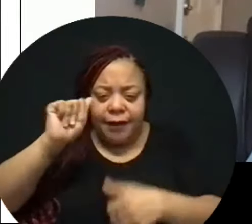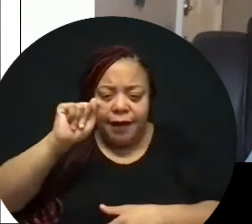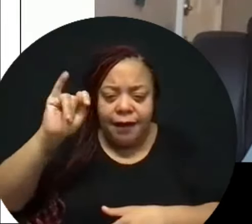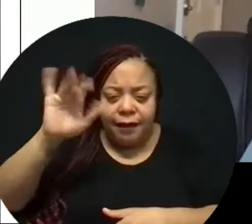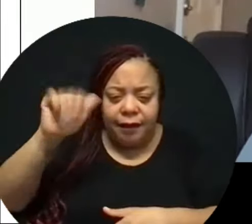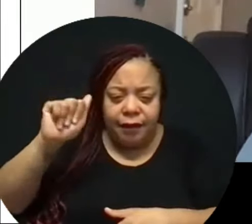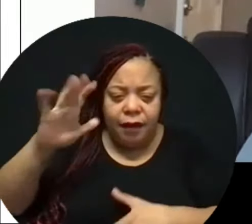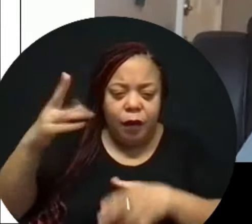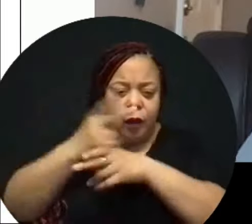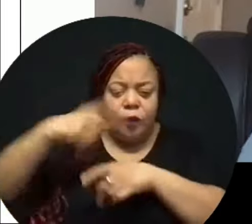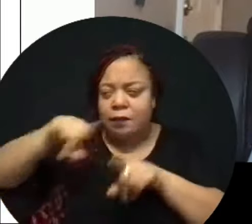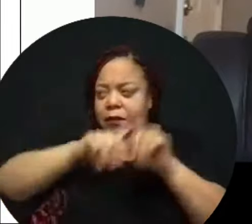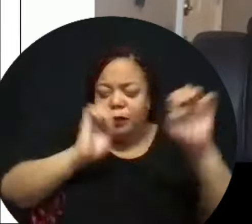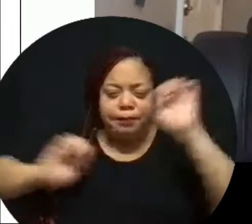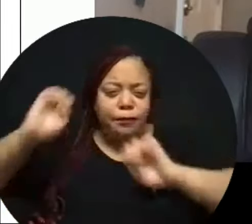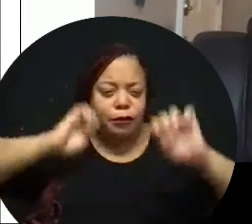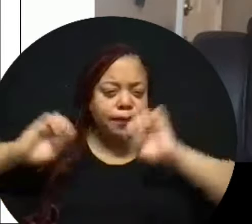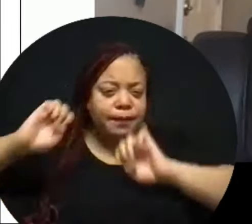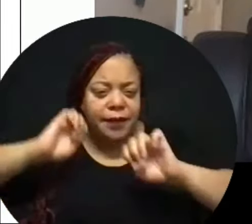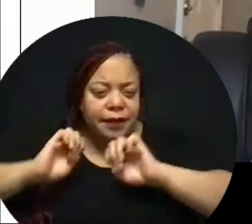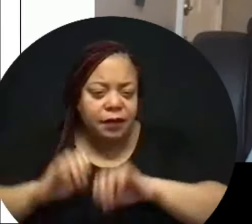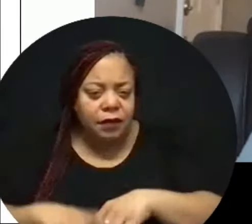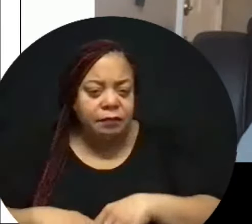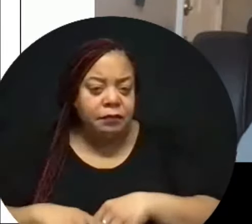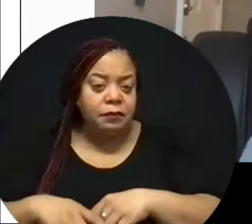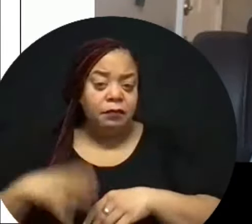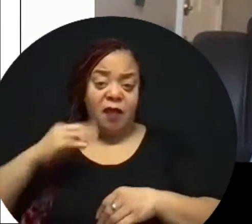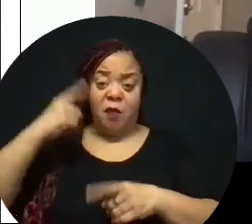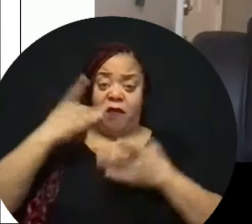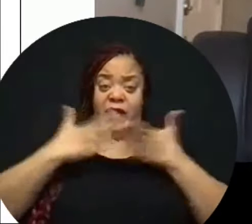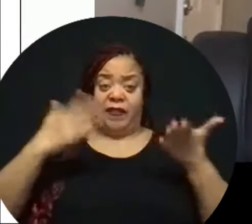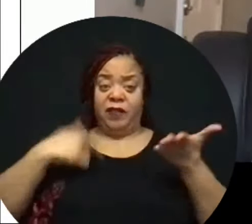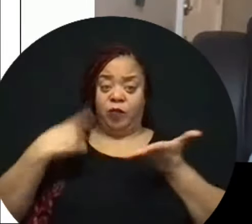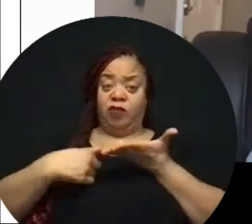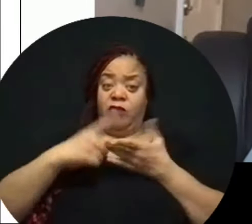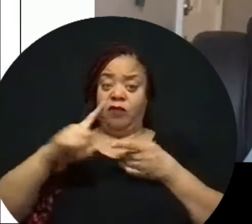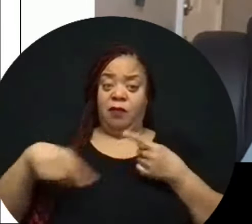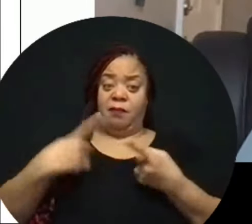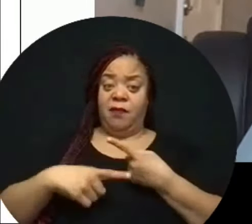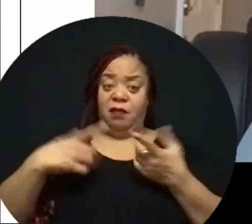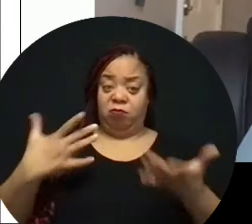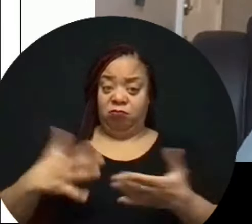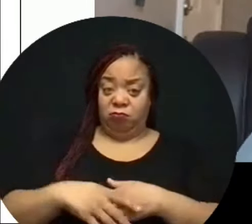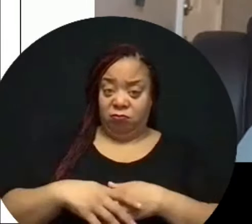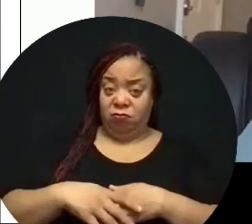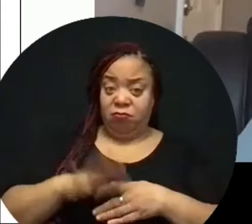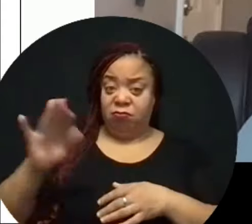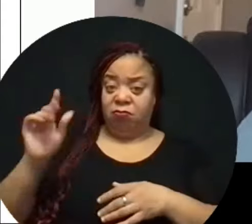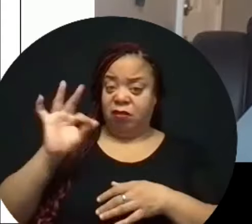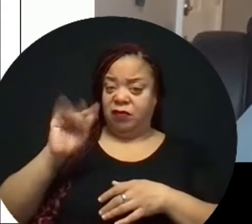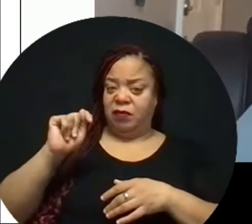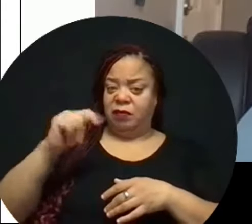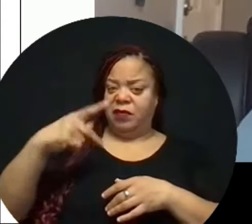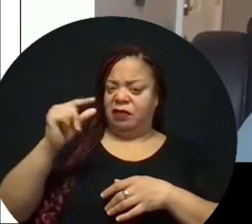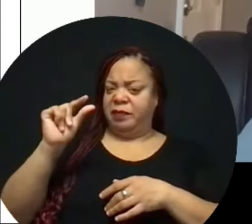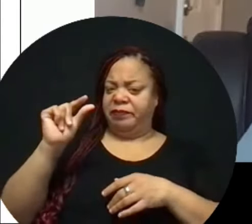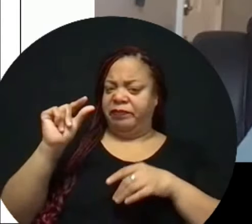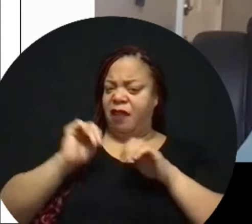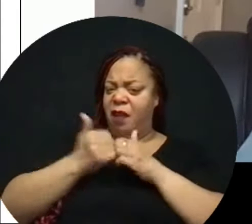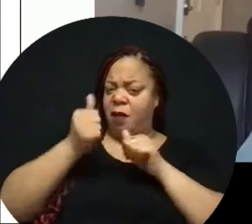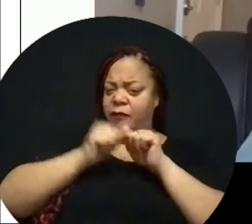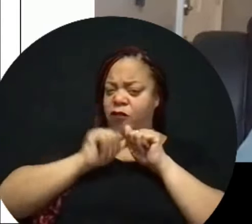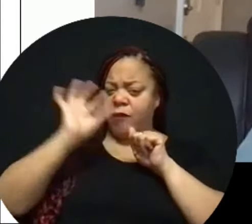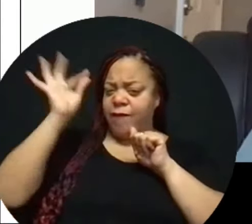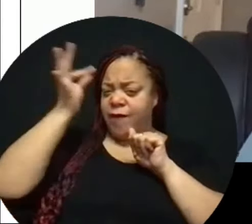how every like federal facility is built on top of a Superfund site. So they using us as a way to as like